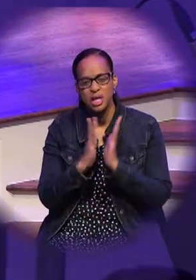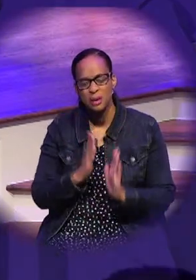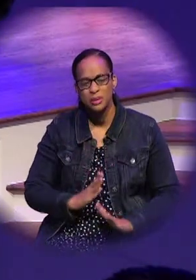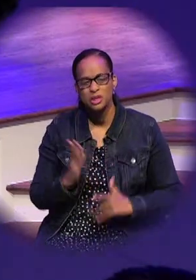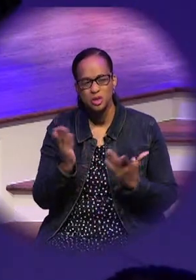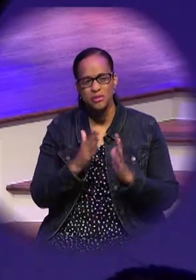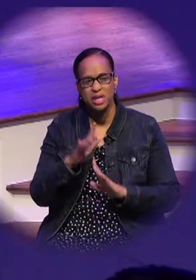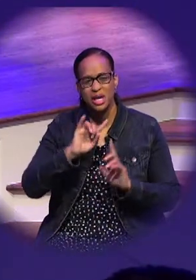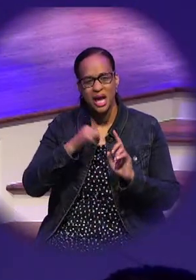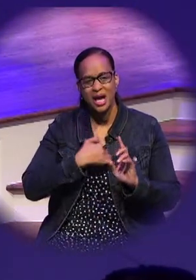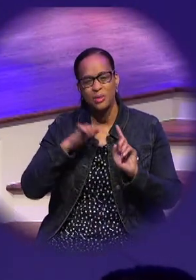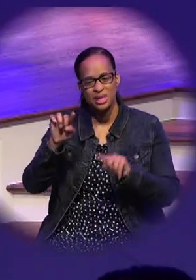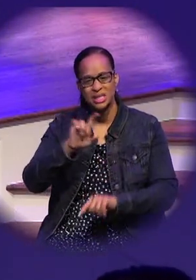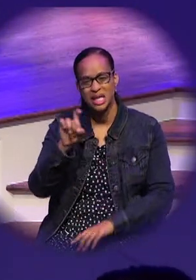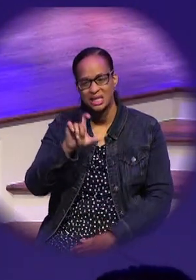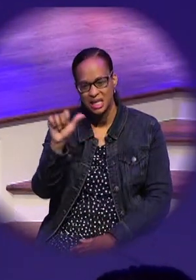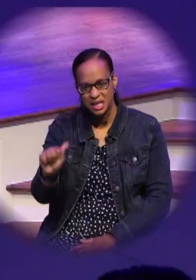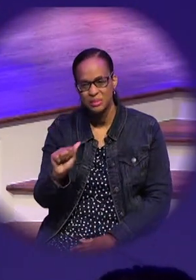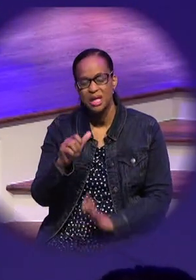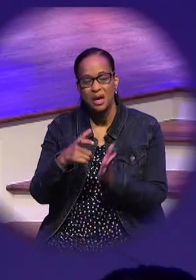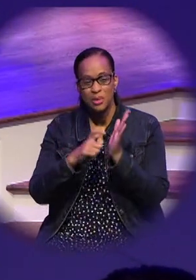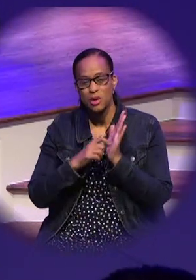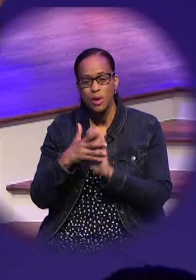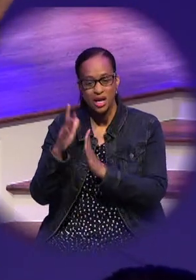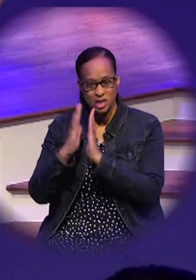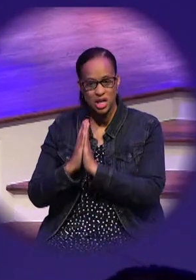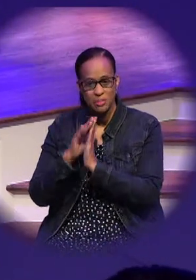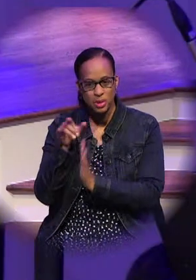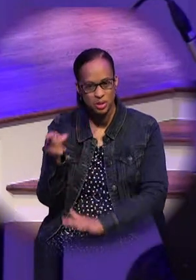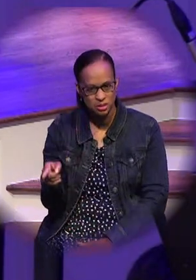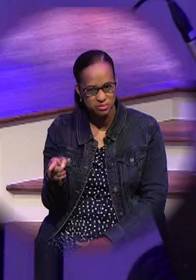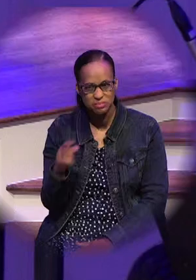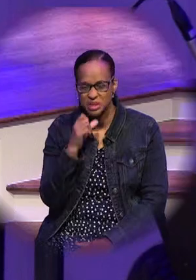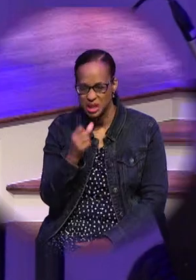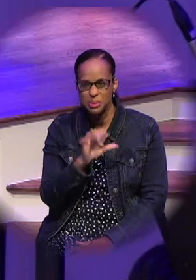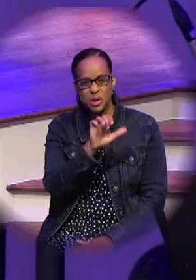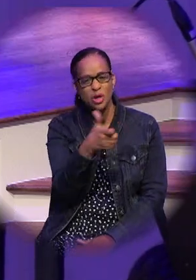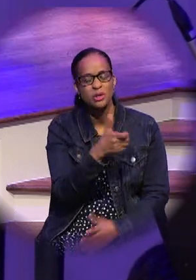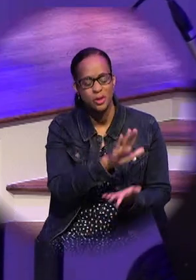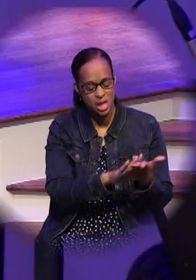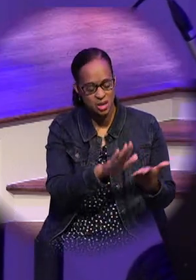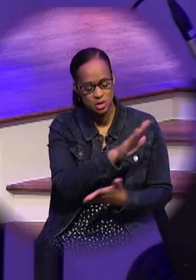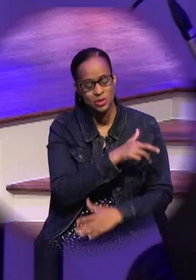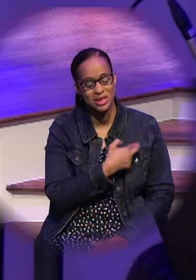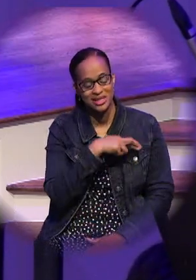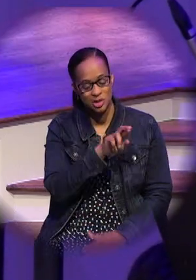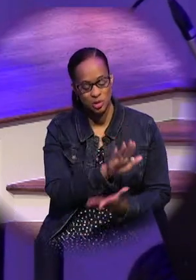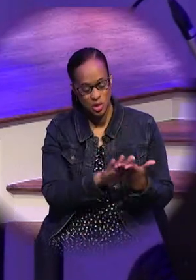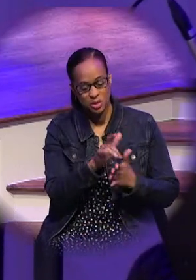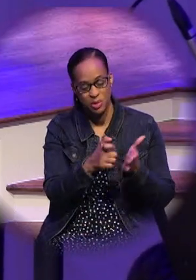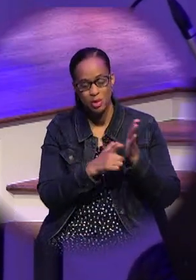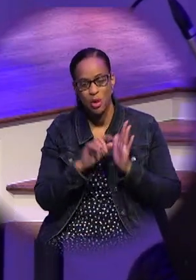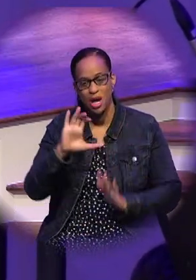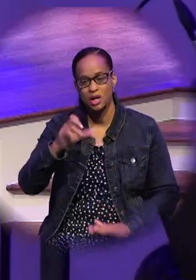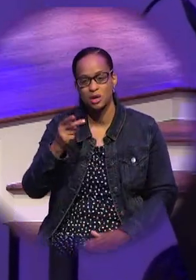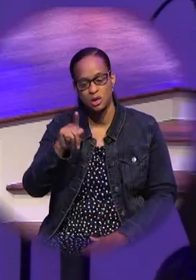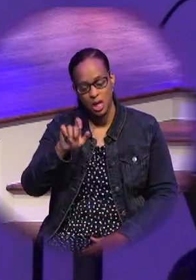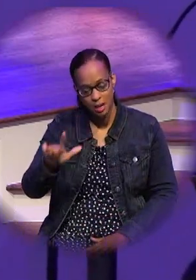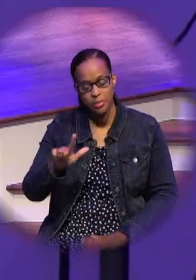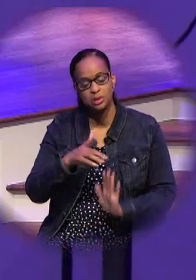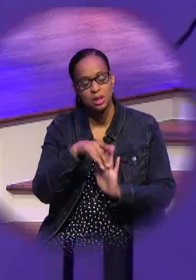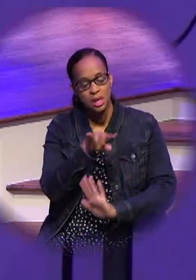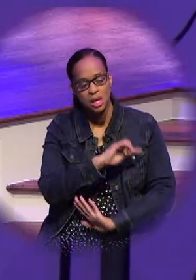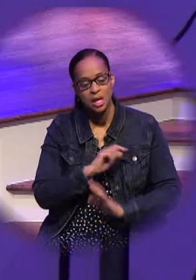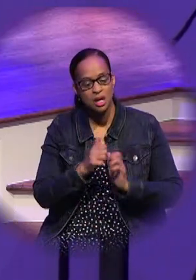to Texas A&M. They didn't require chapel at Texas A&M, but there are other schools, religious schools, that require chapel. All of you who